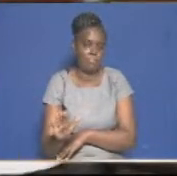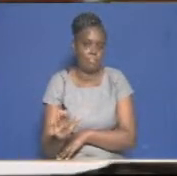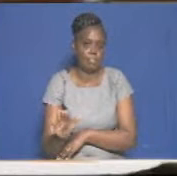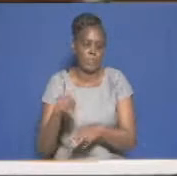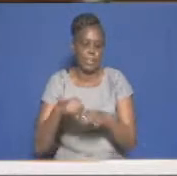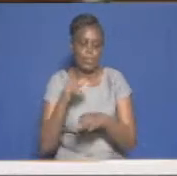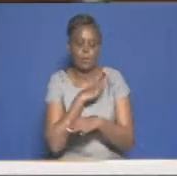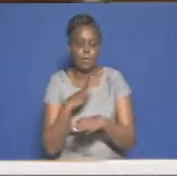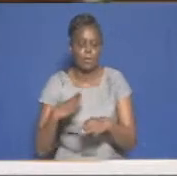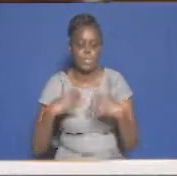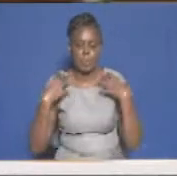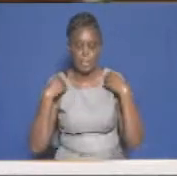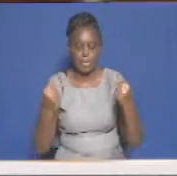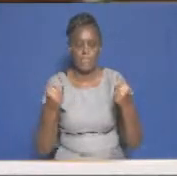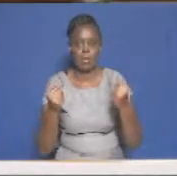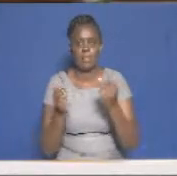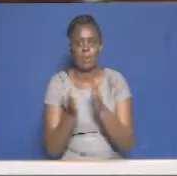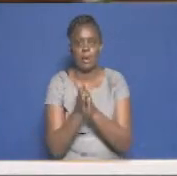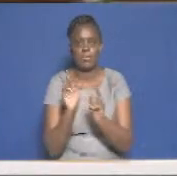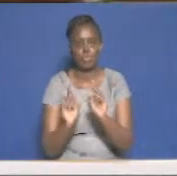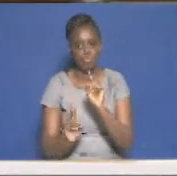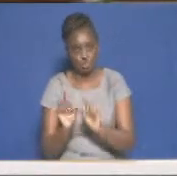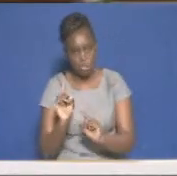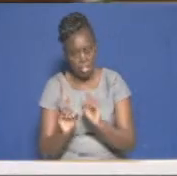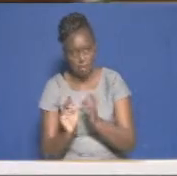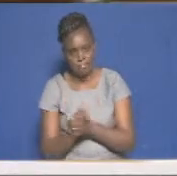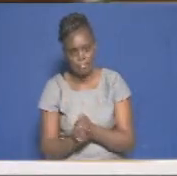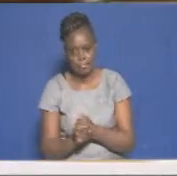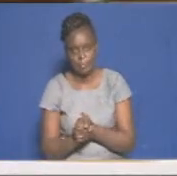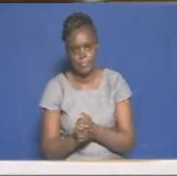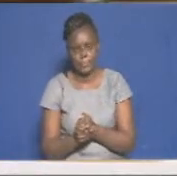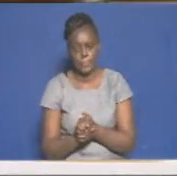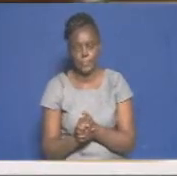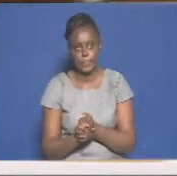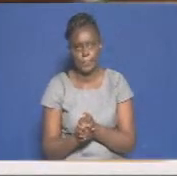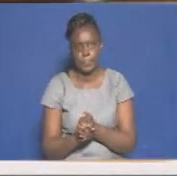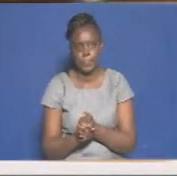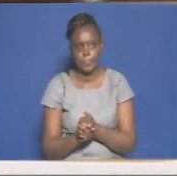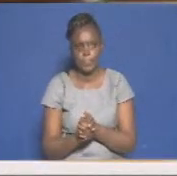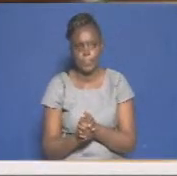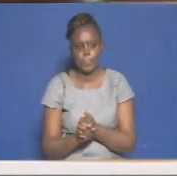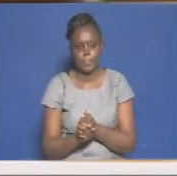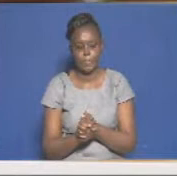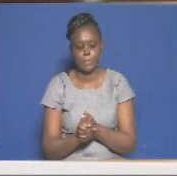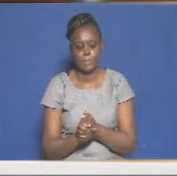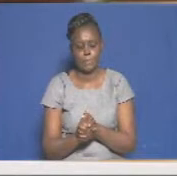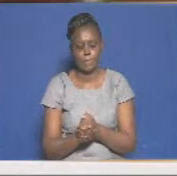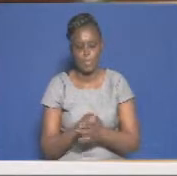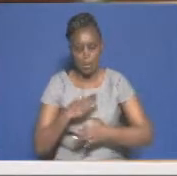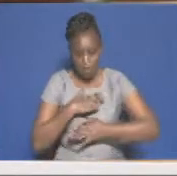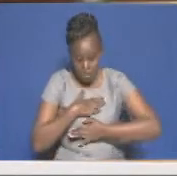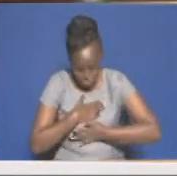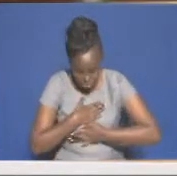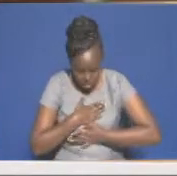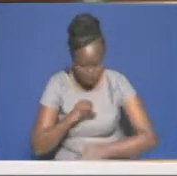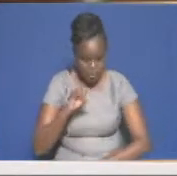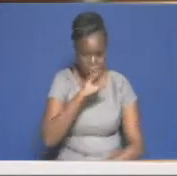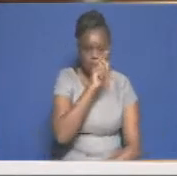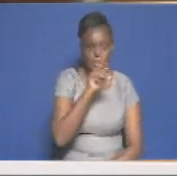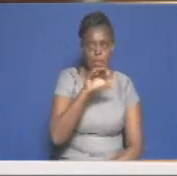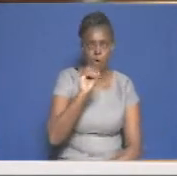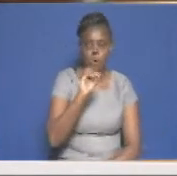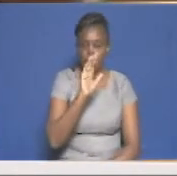Committee of Health and Catering. Honorable Speaker, Honorable Chakoyo Midio contributed to the changing